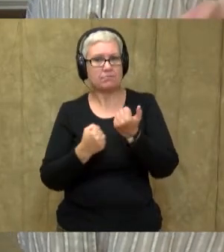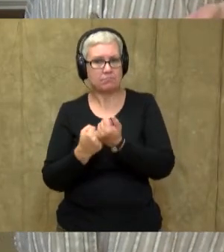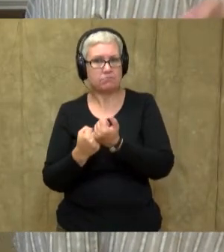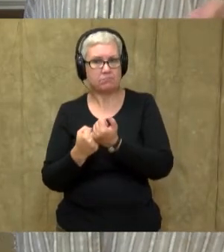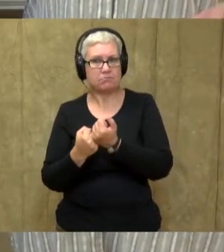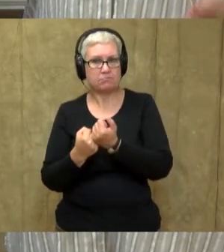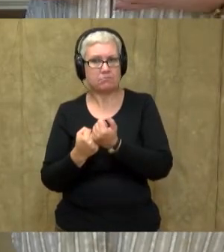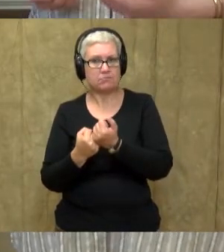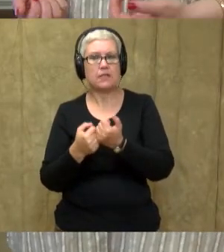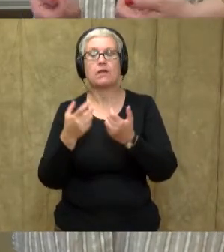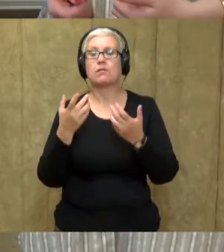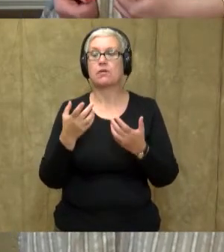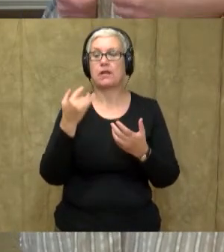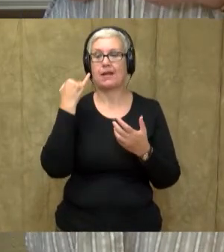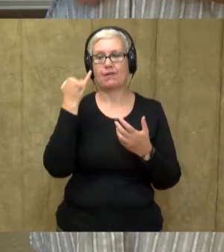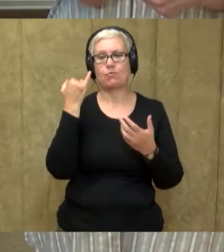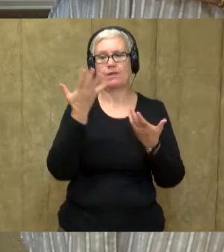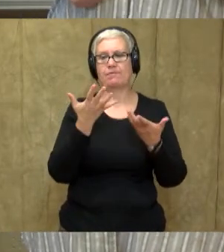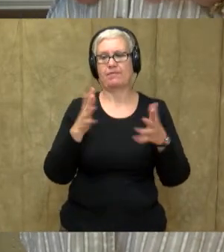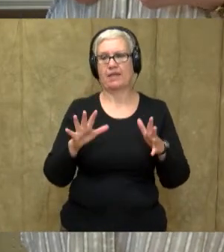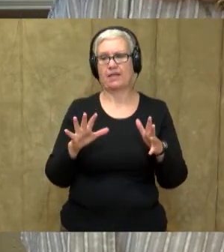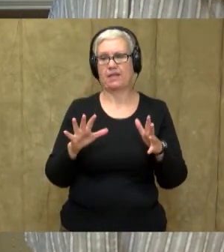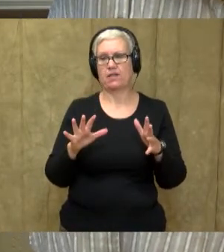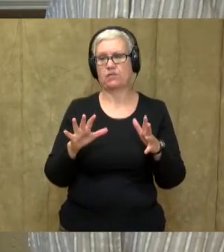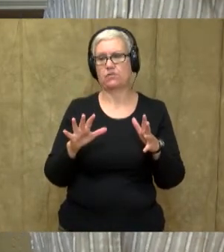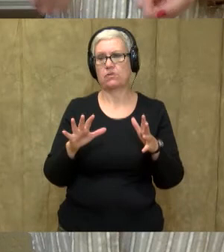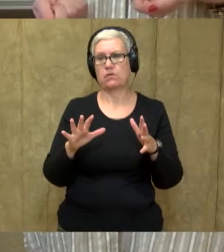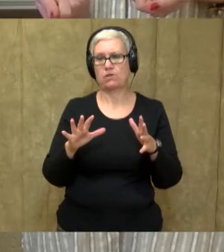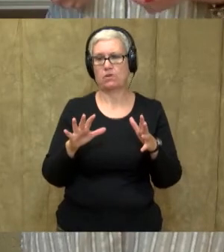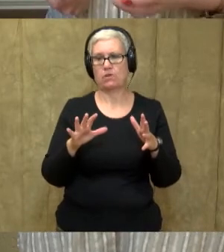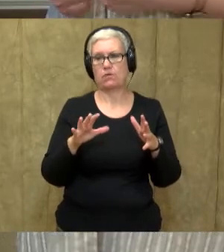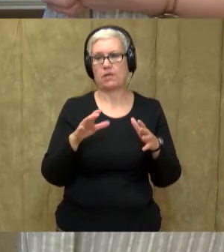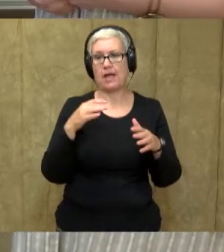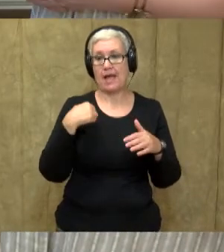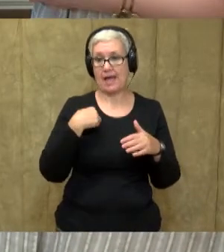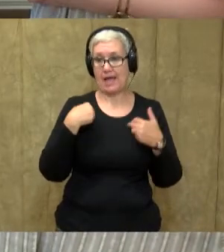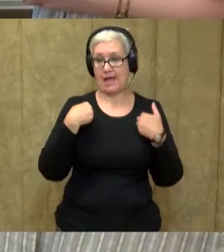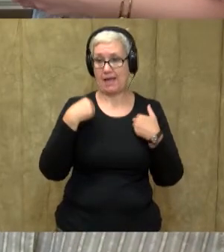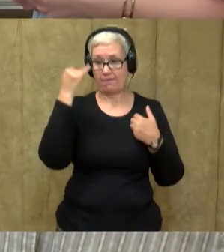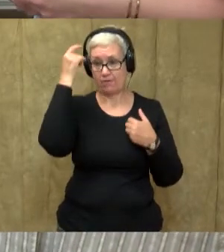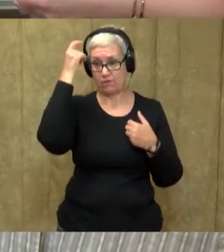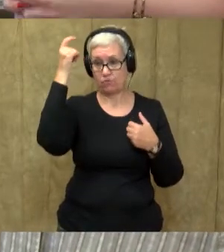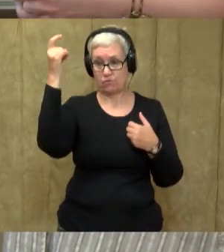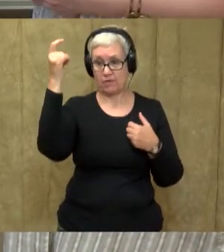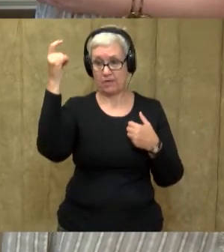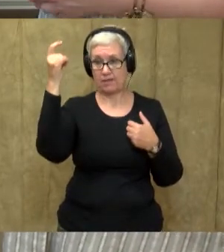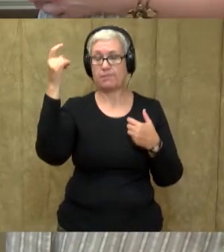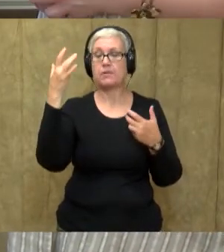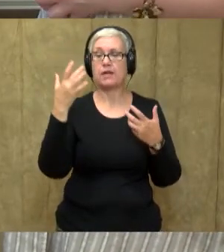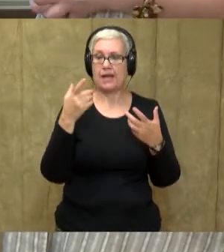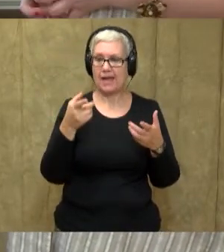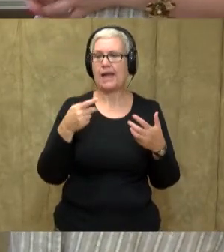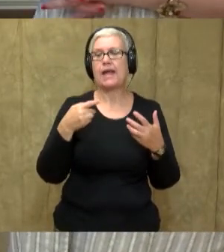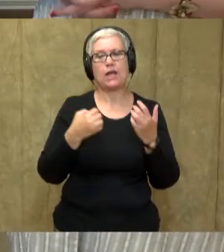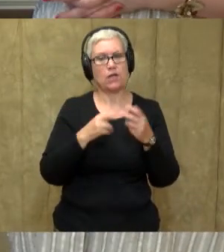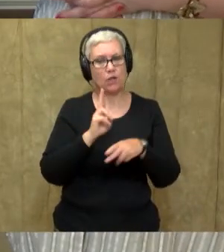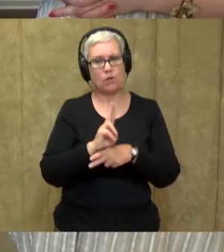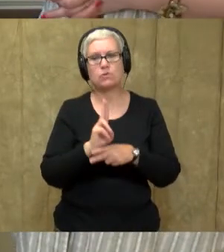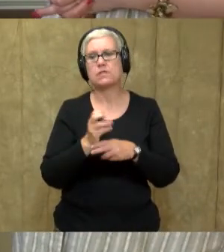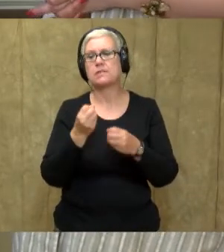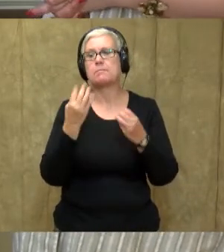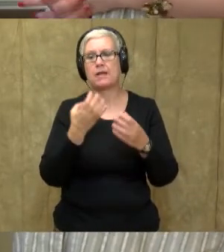Have a Dream speech, then we would see that. We would see what he uses as examples to back himself up. How effective is this